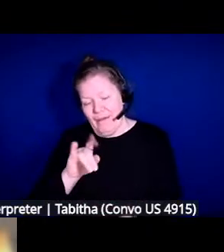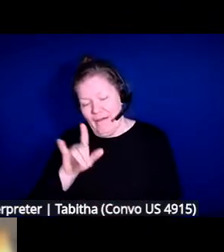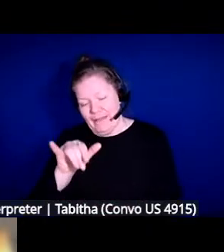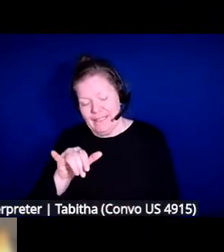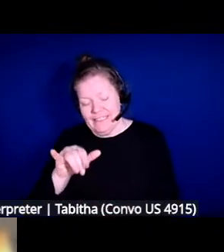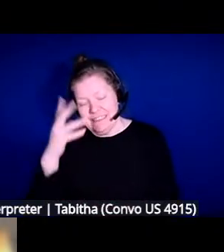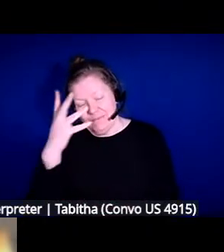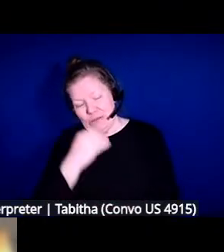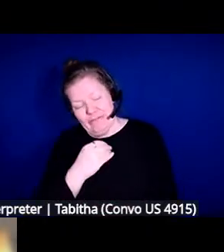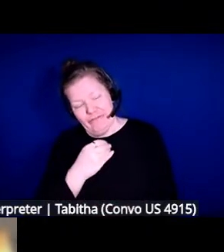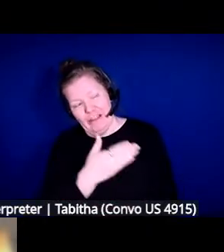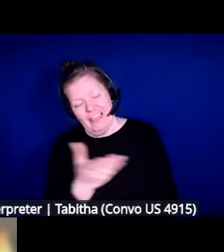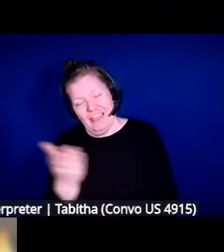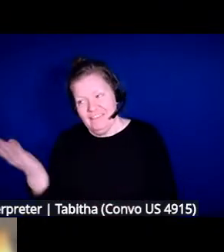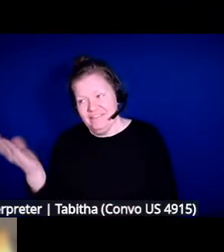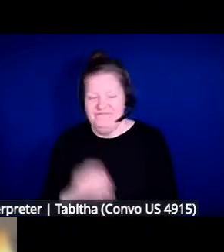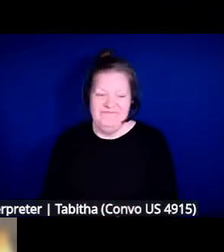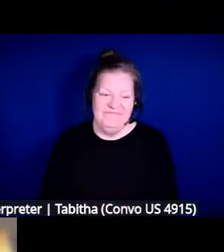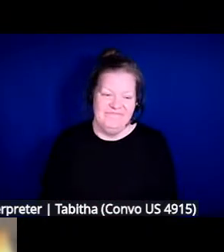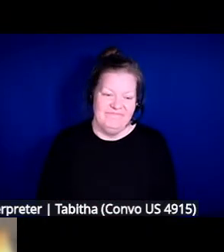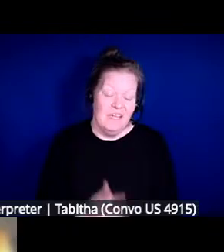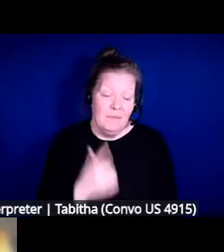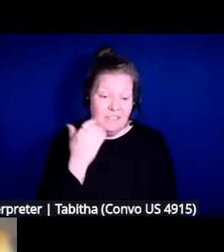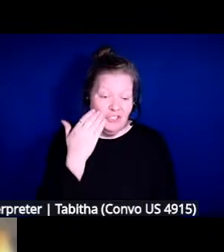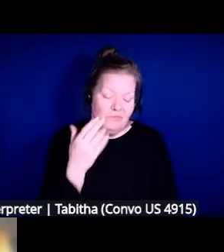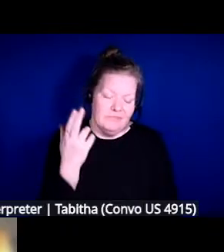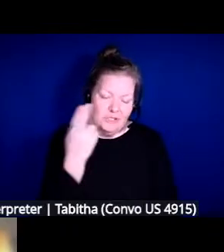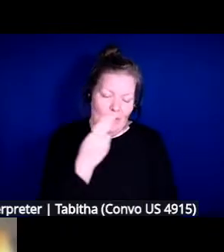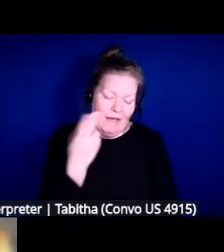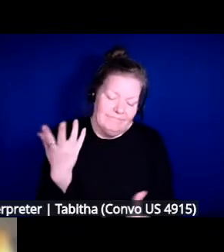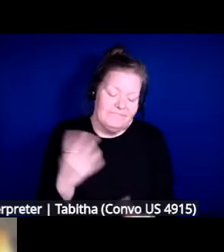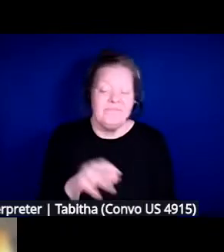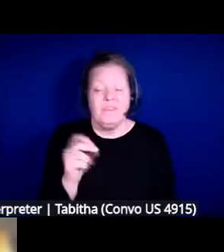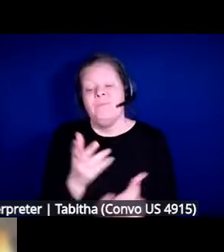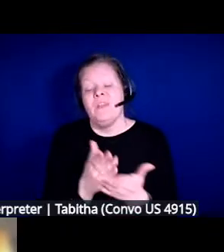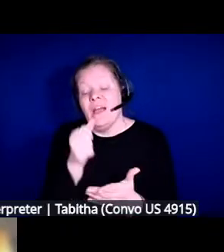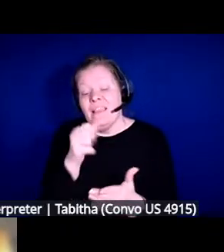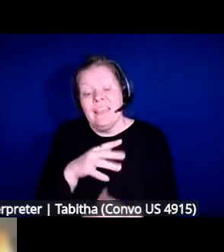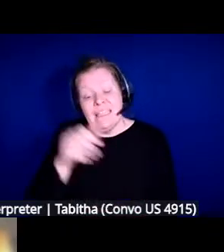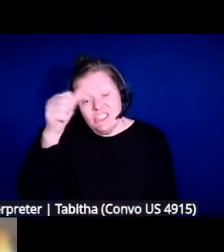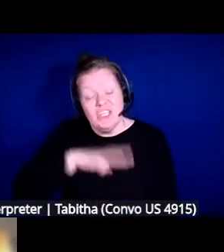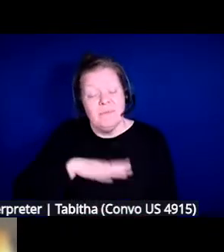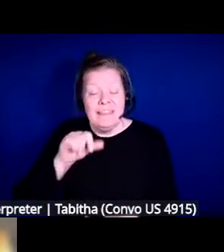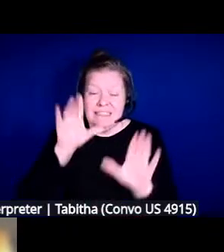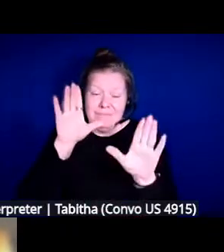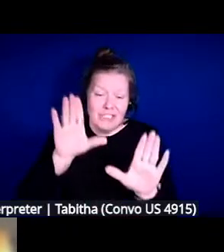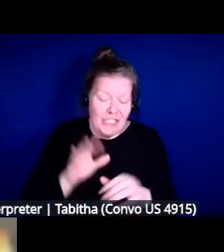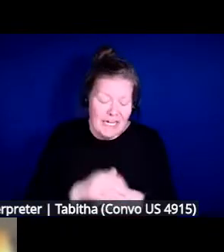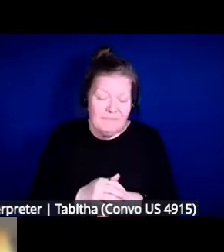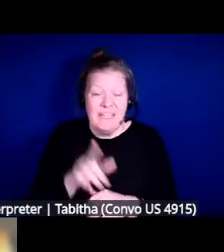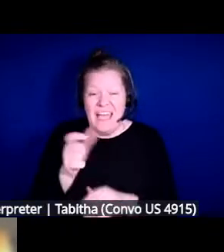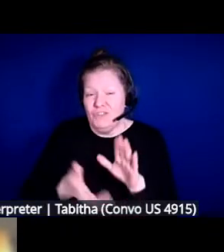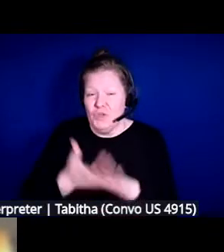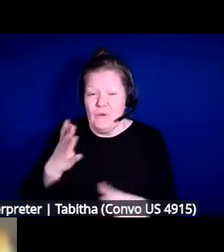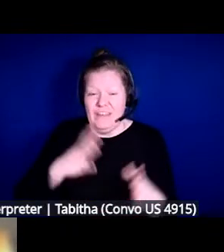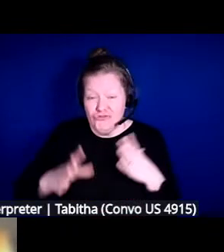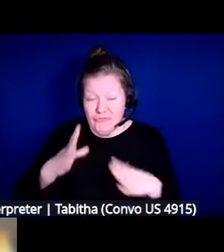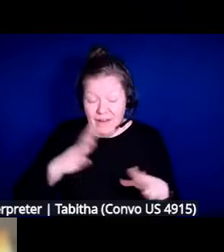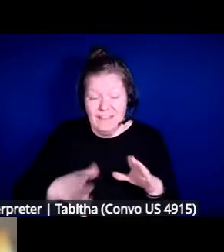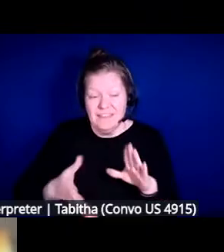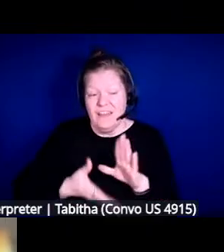It's beautiful. Because it's Hawaii. All right, ladies and gentlemen, this has been great. I have to go get dressed and